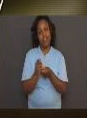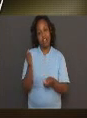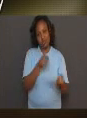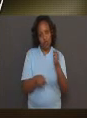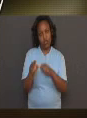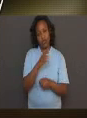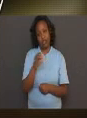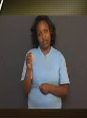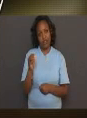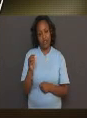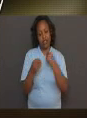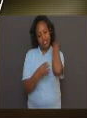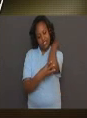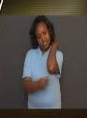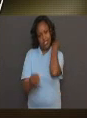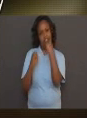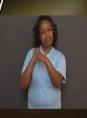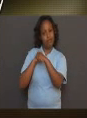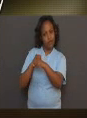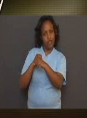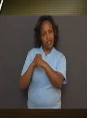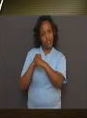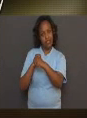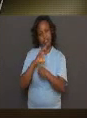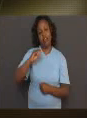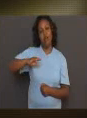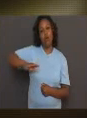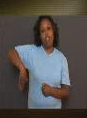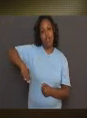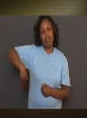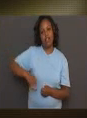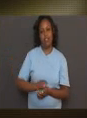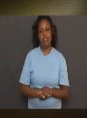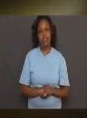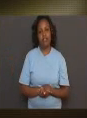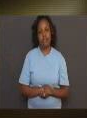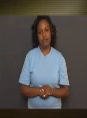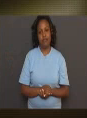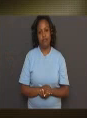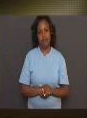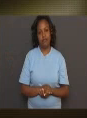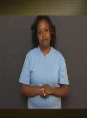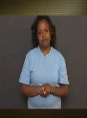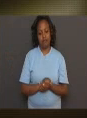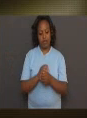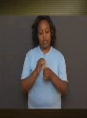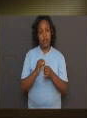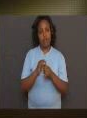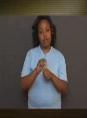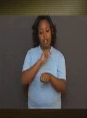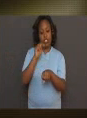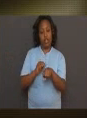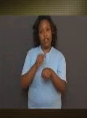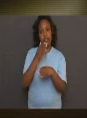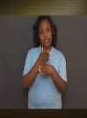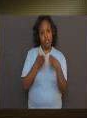fight against poverty and backwardness. On a more national level,